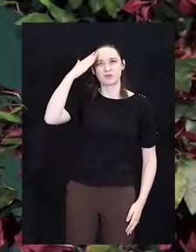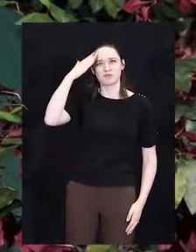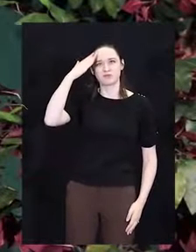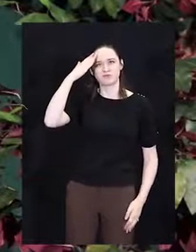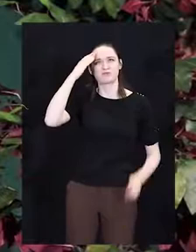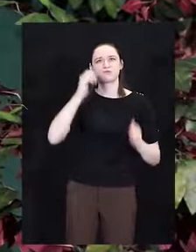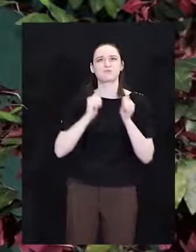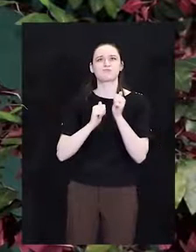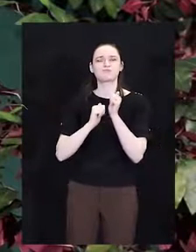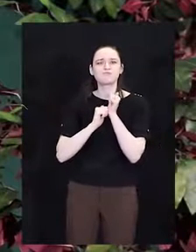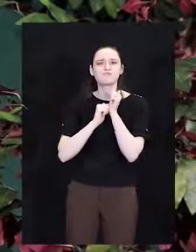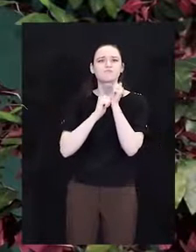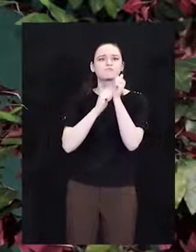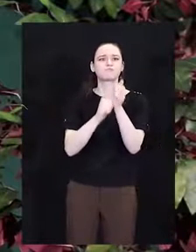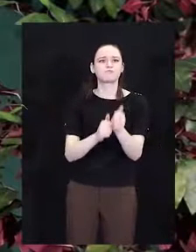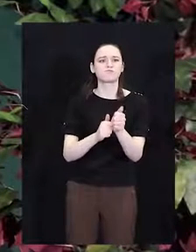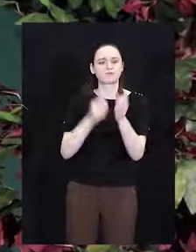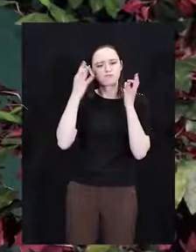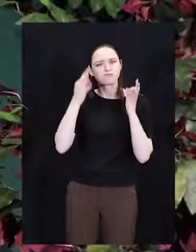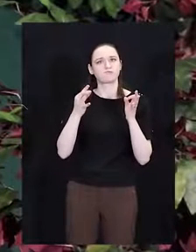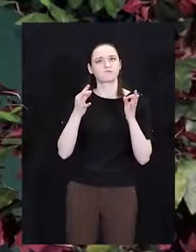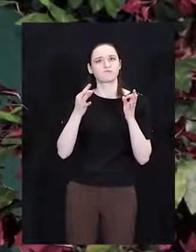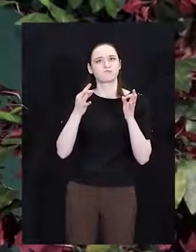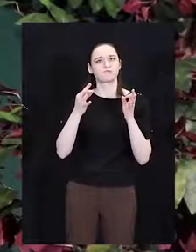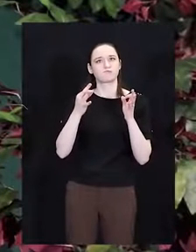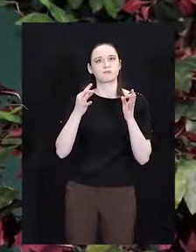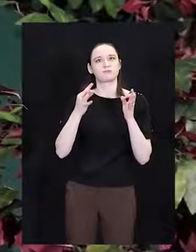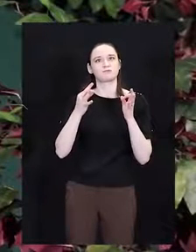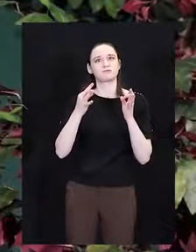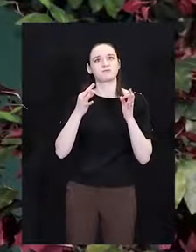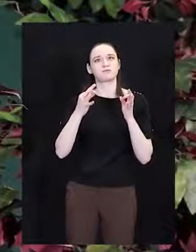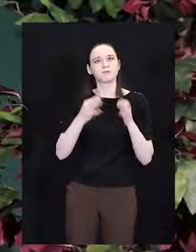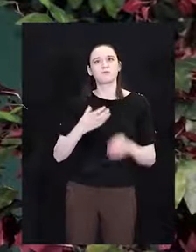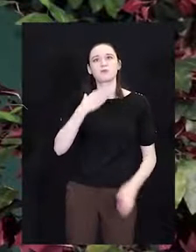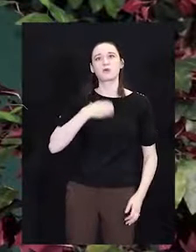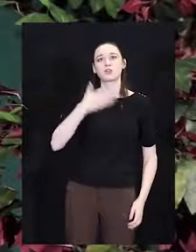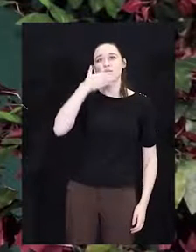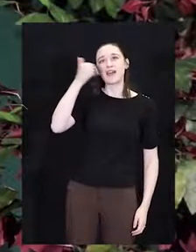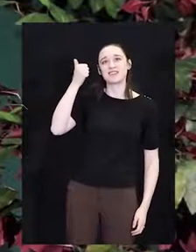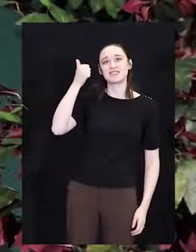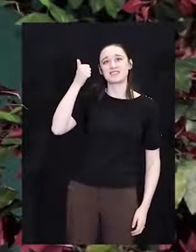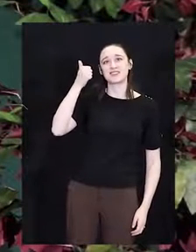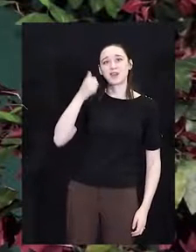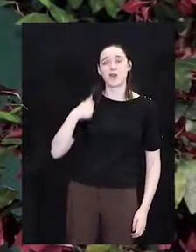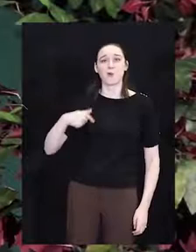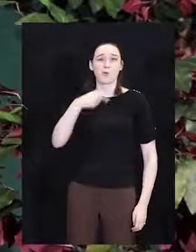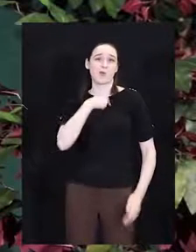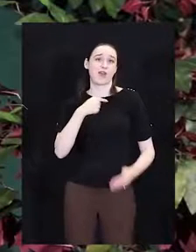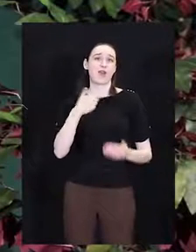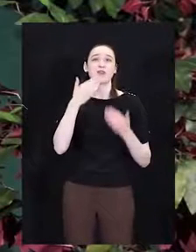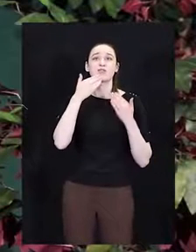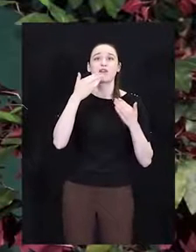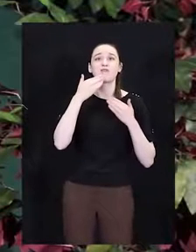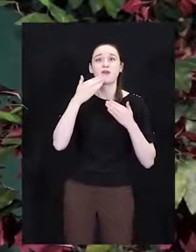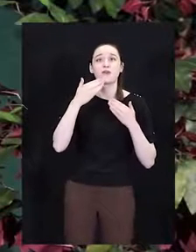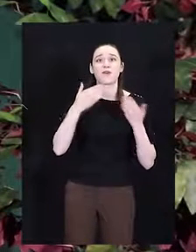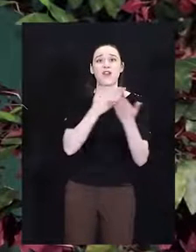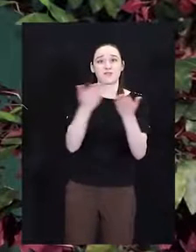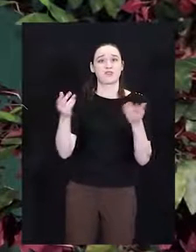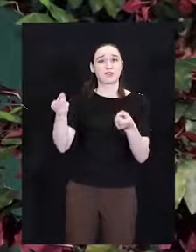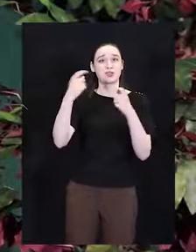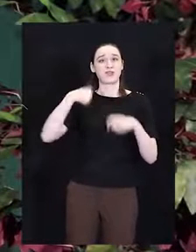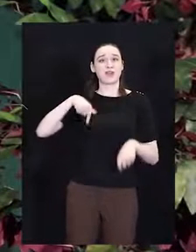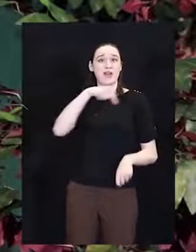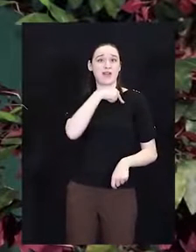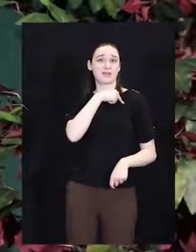you follow that path, you go with our best wishes and our gratitude for everything you've given back to us, and